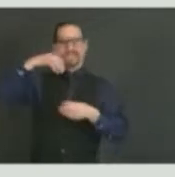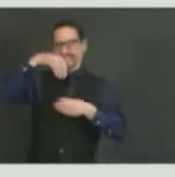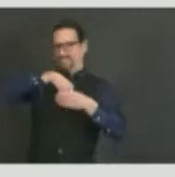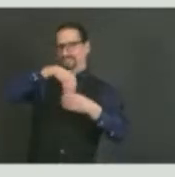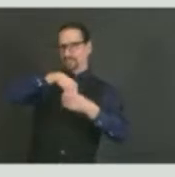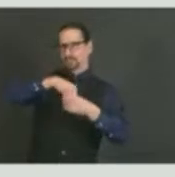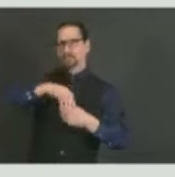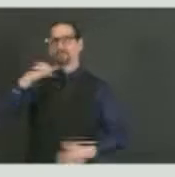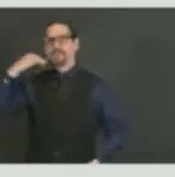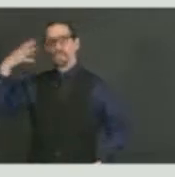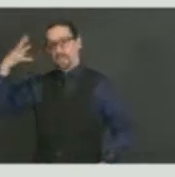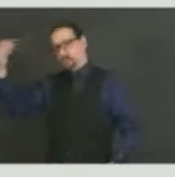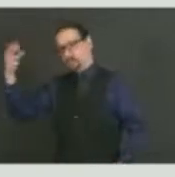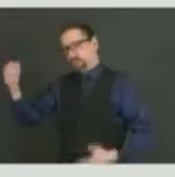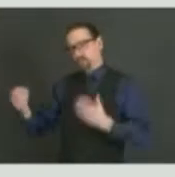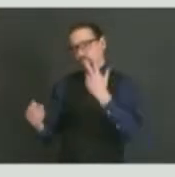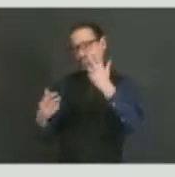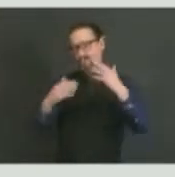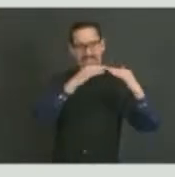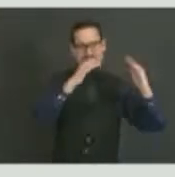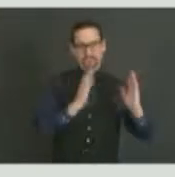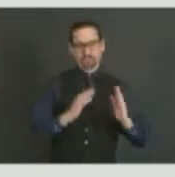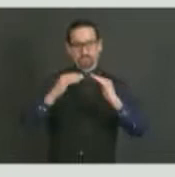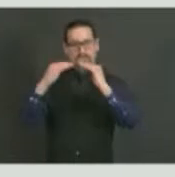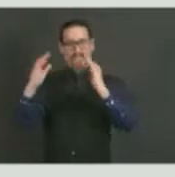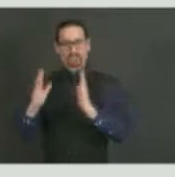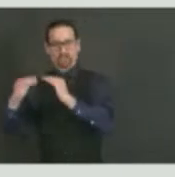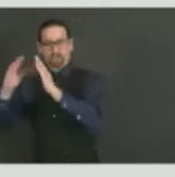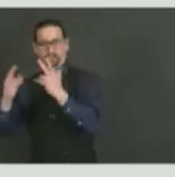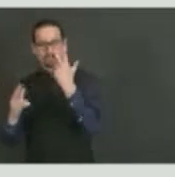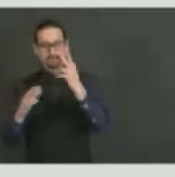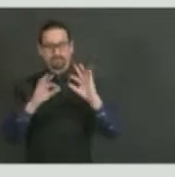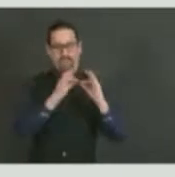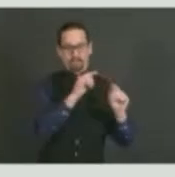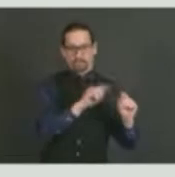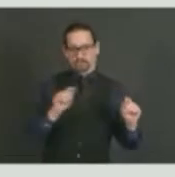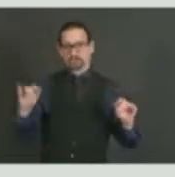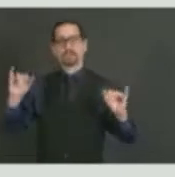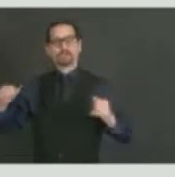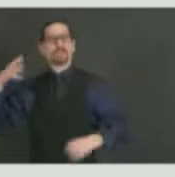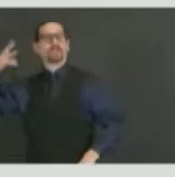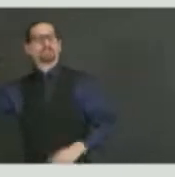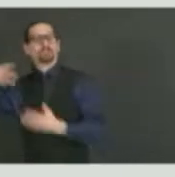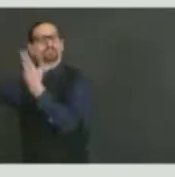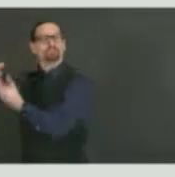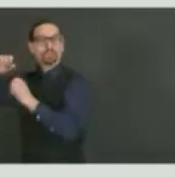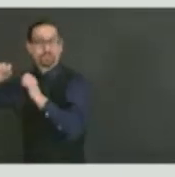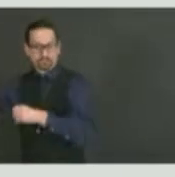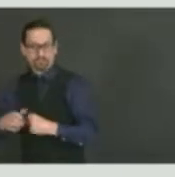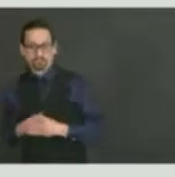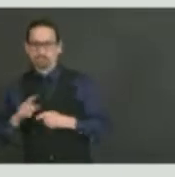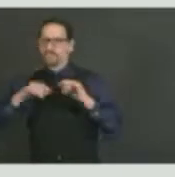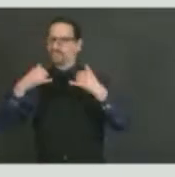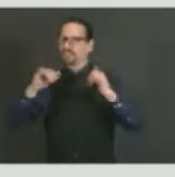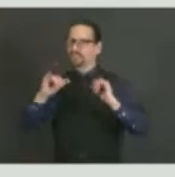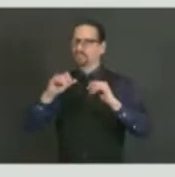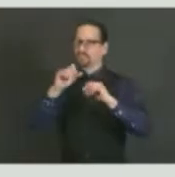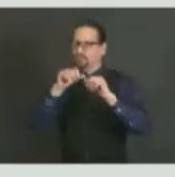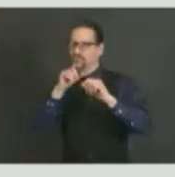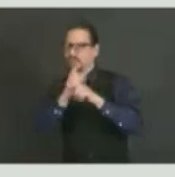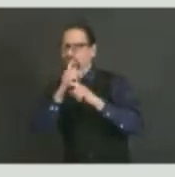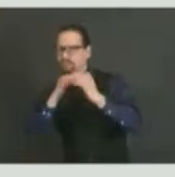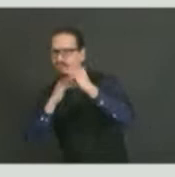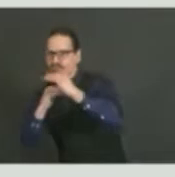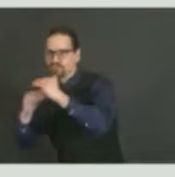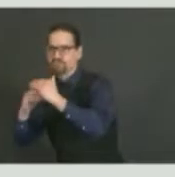That restriction set of parameters continues. We are focused on what we can do also